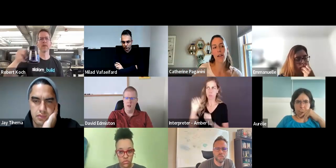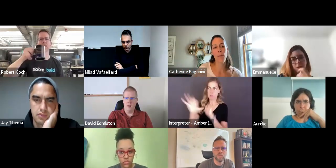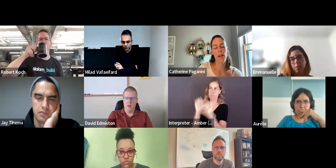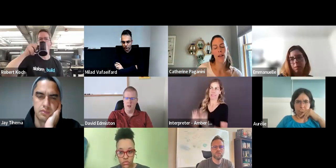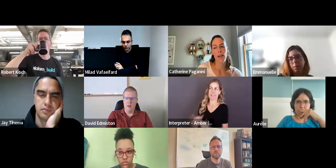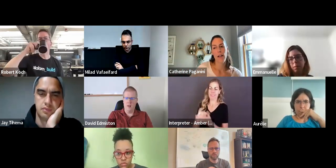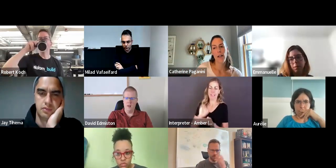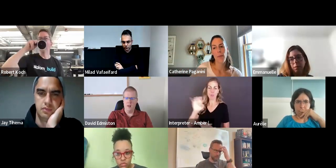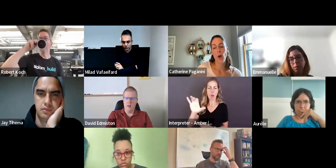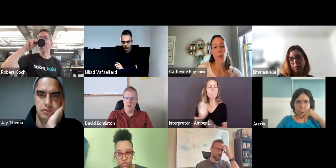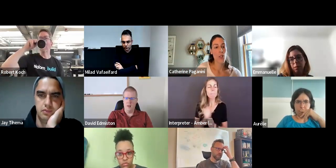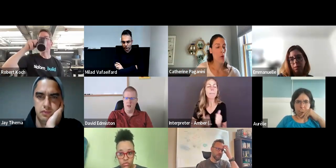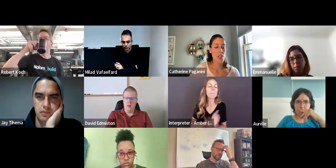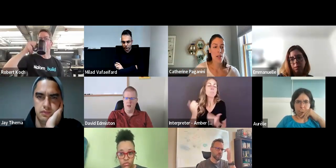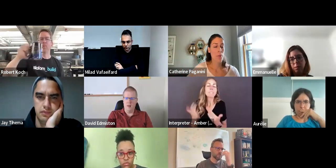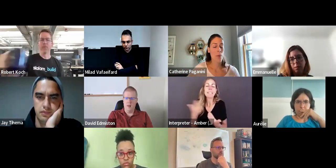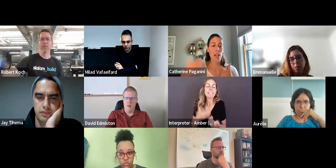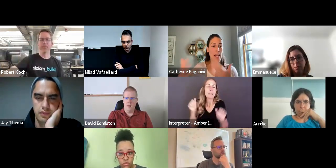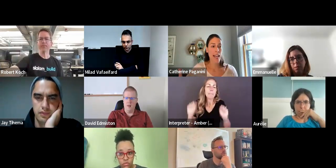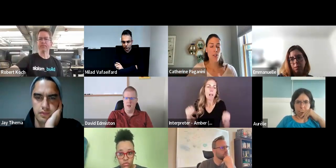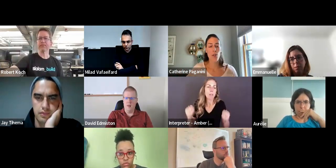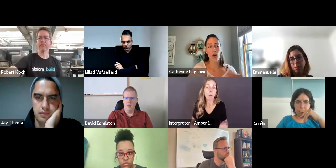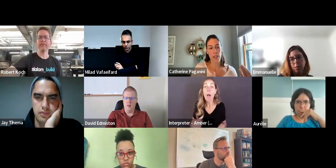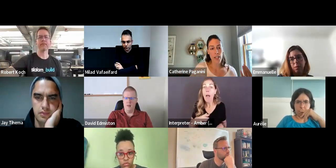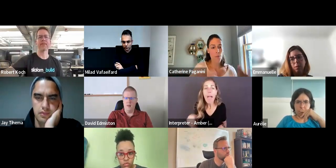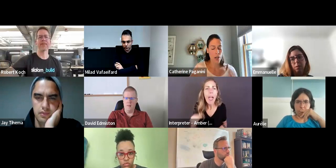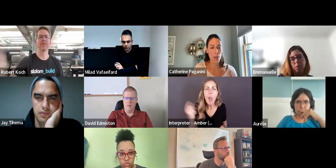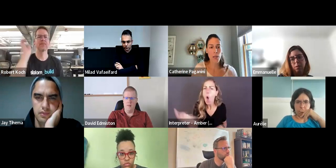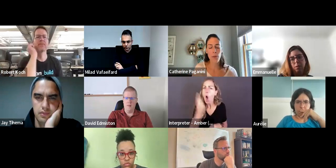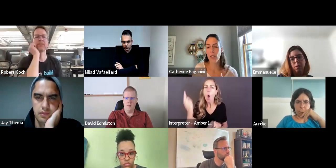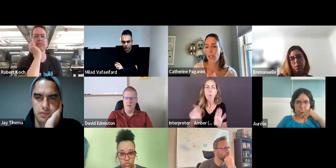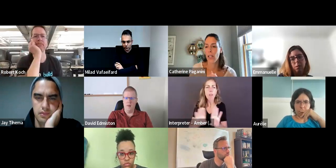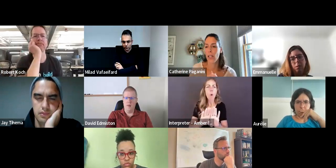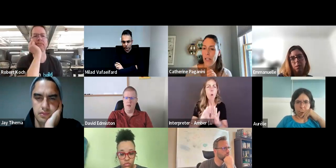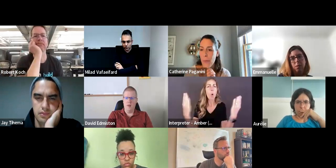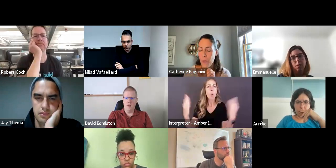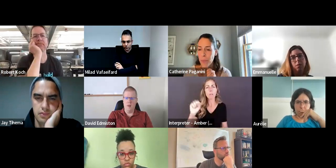be open source and people can add it. So not only us, but other people.